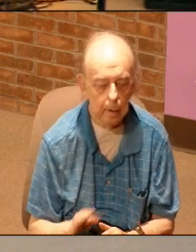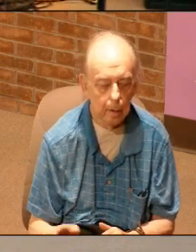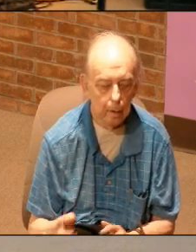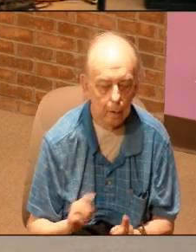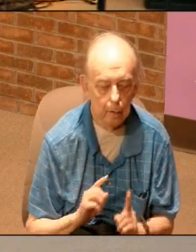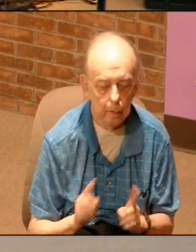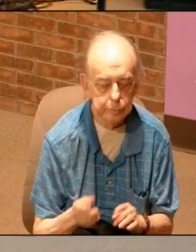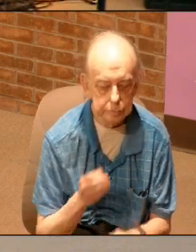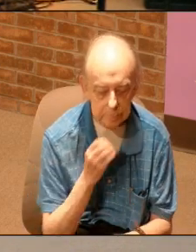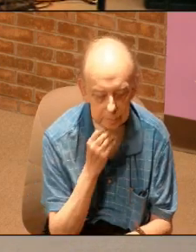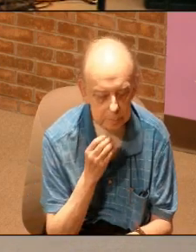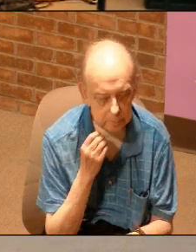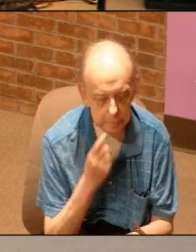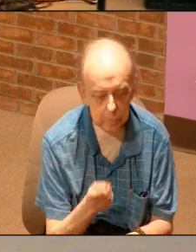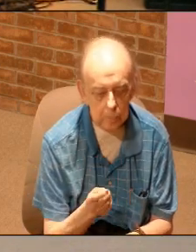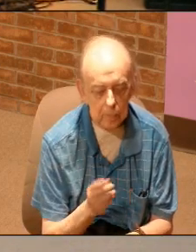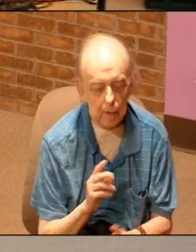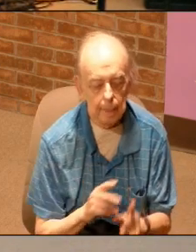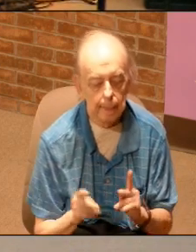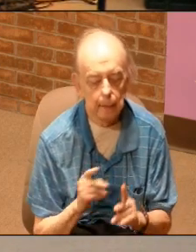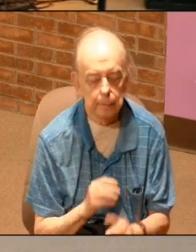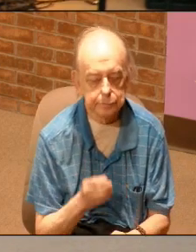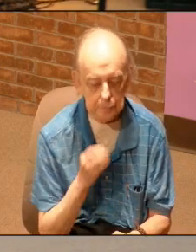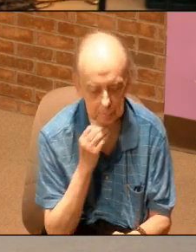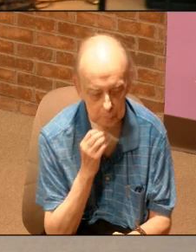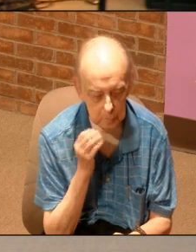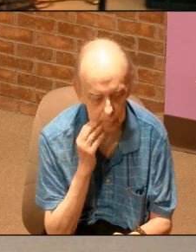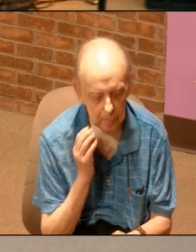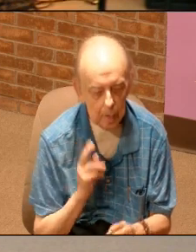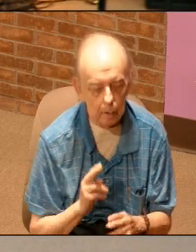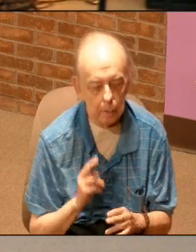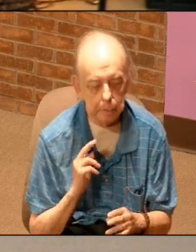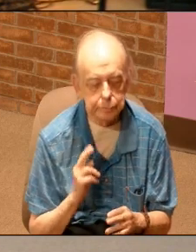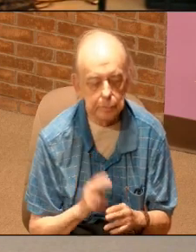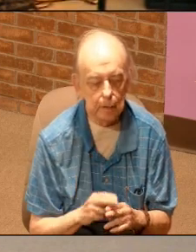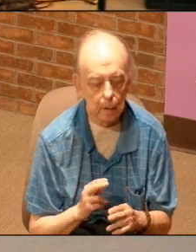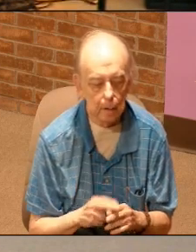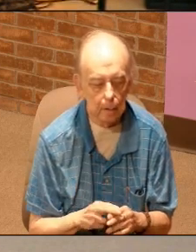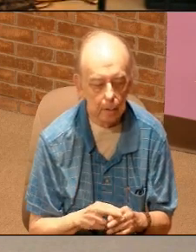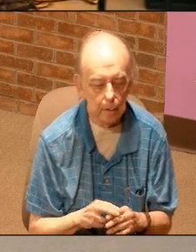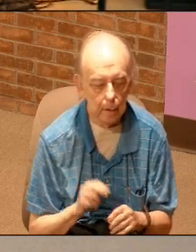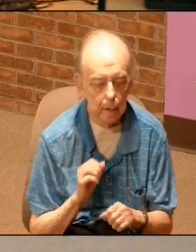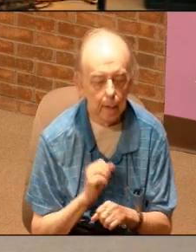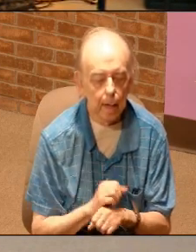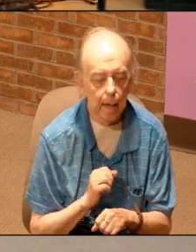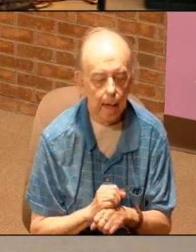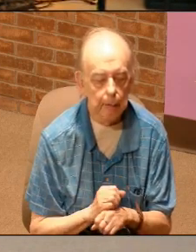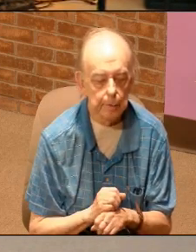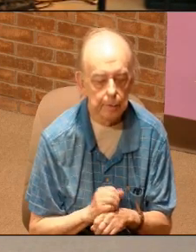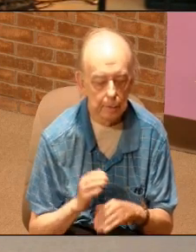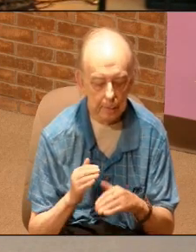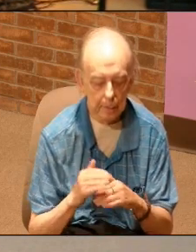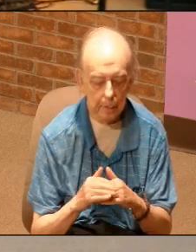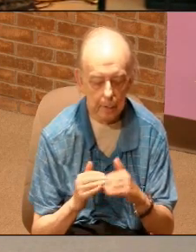when you go home, tell it to the people at home. This is called a habit stacking.